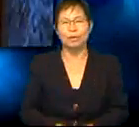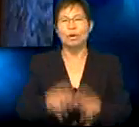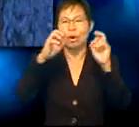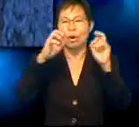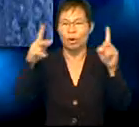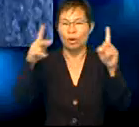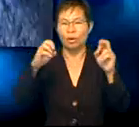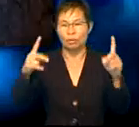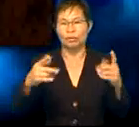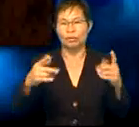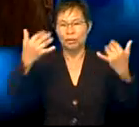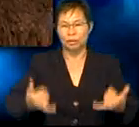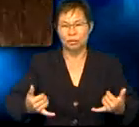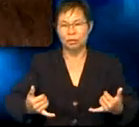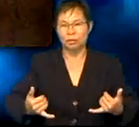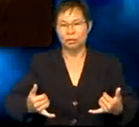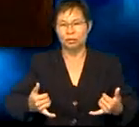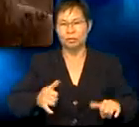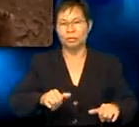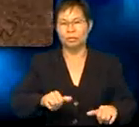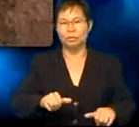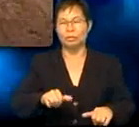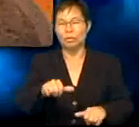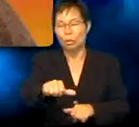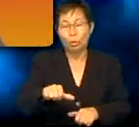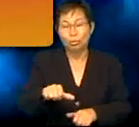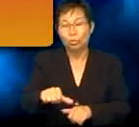Okay, now the autopilot is on.